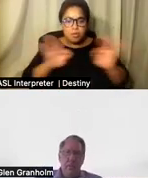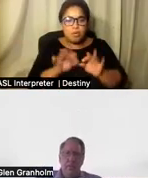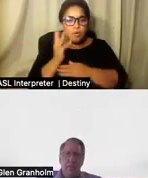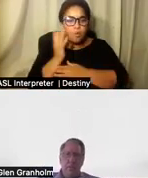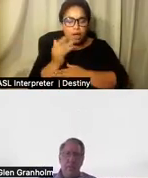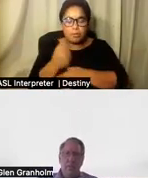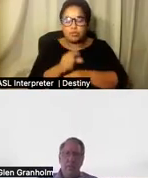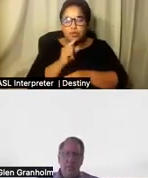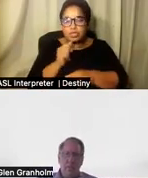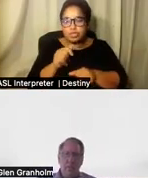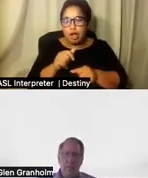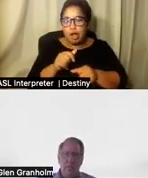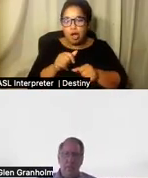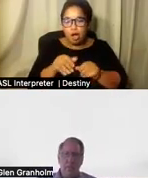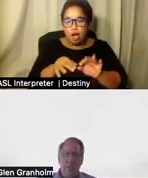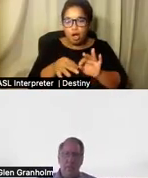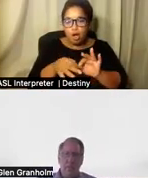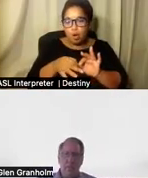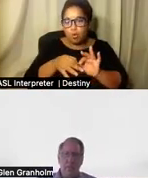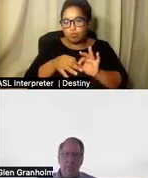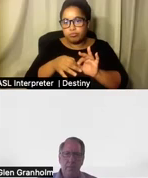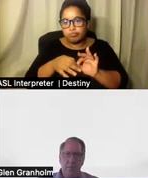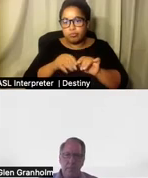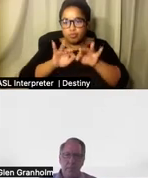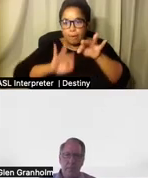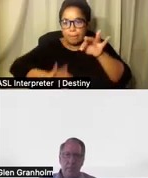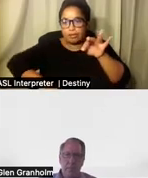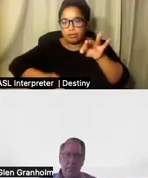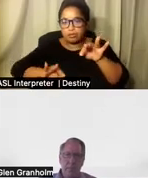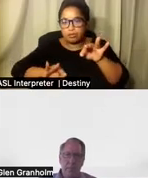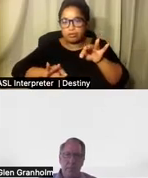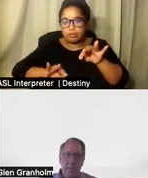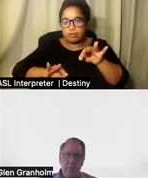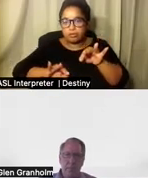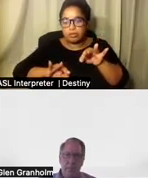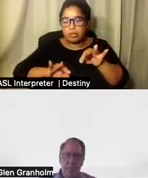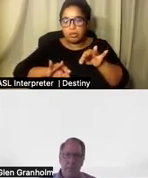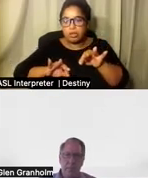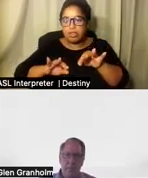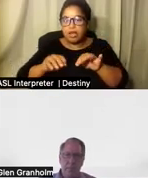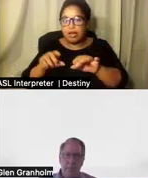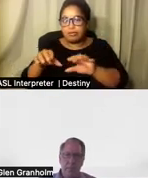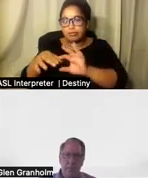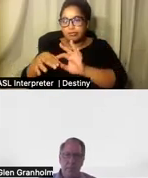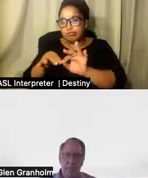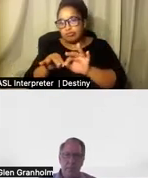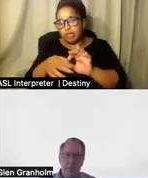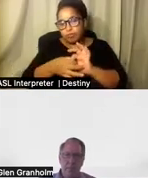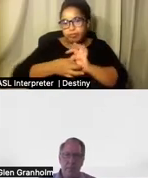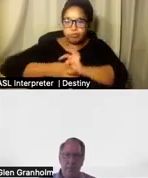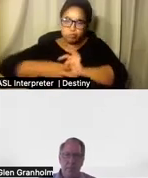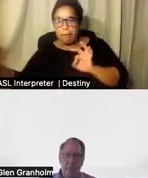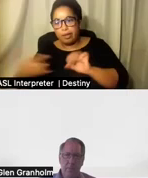not ripping the whole weight the entire time of this cabinet of the TV stand out of the wall. So it's gonna allow for it